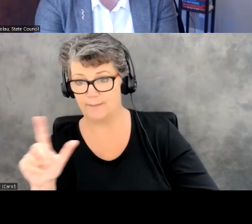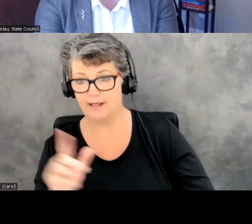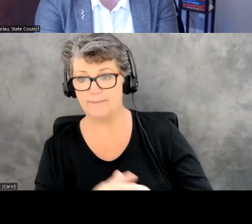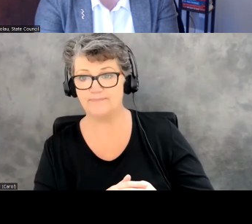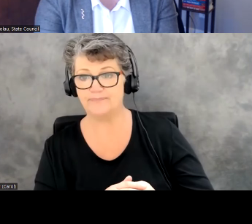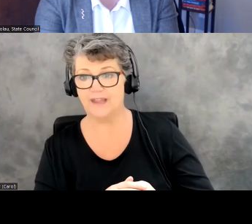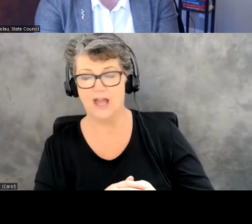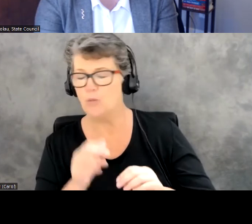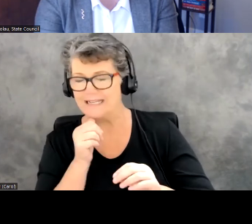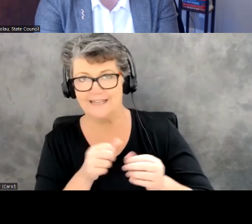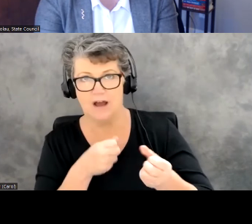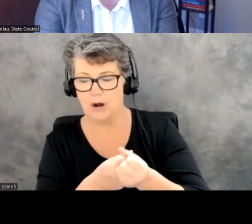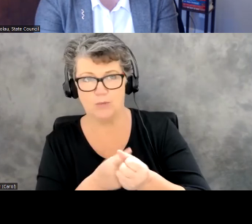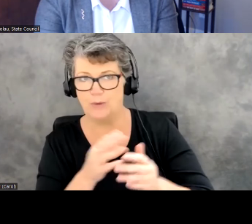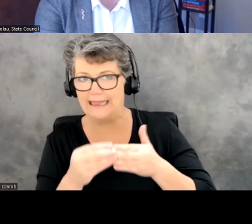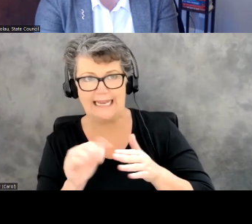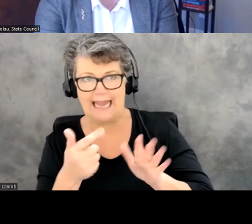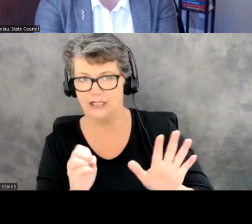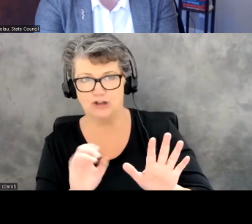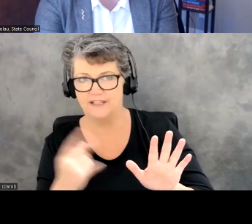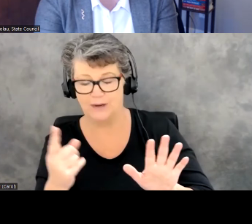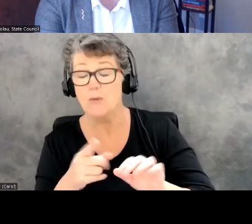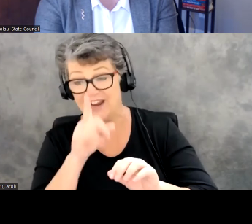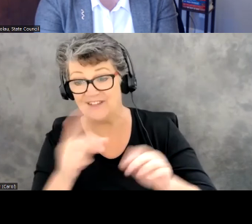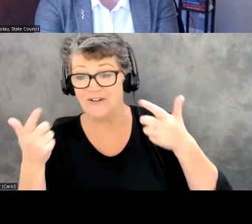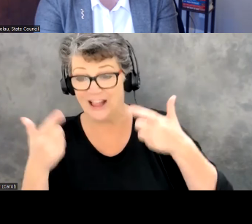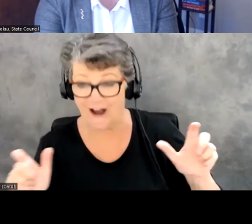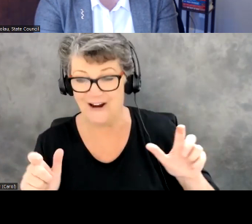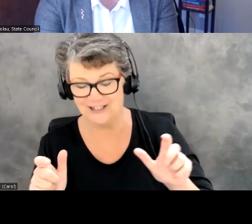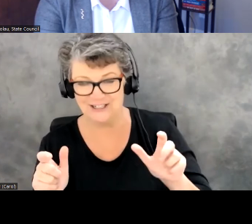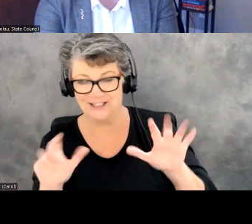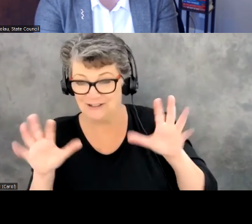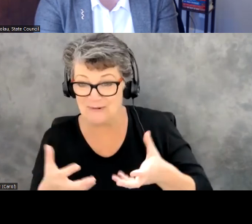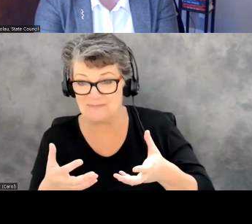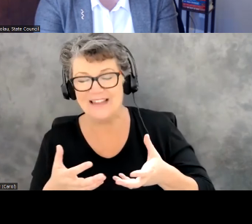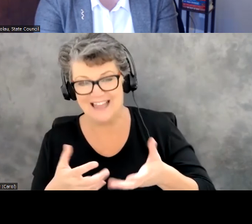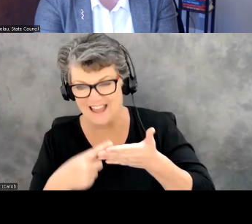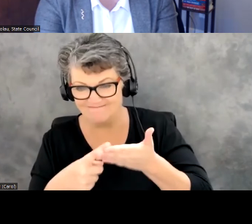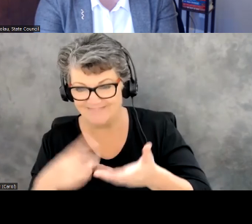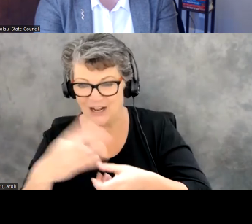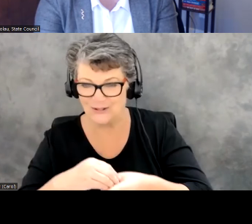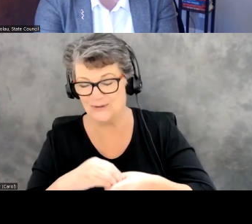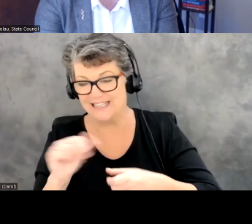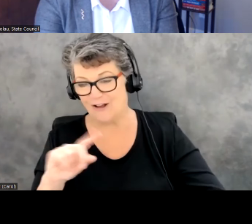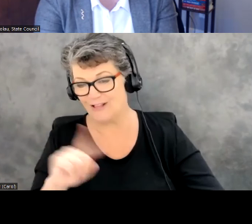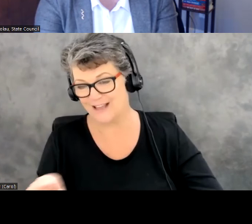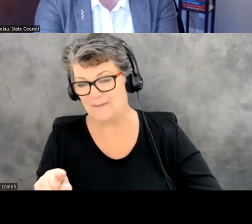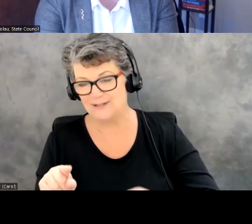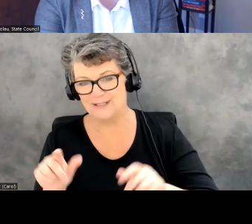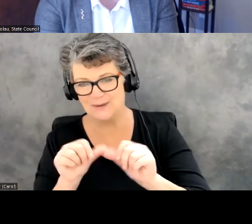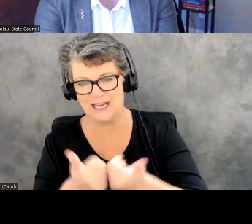Sorry, we did not partner up with Leading Age on this bill, but we had a very large coalition, which does include the Alzheimer's Association.